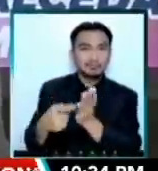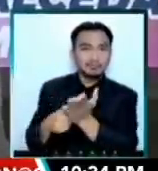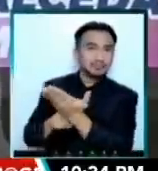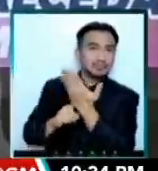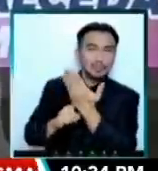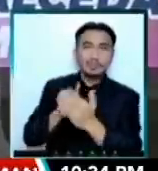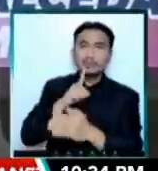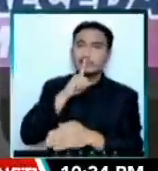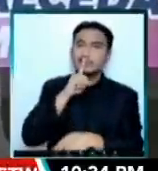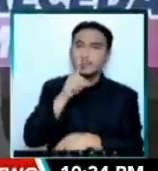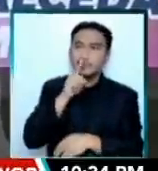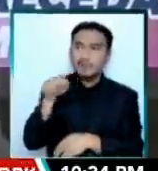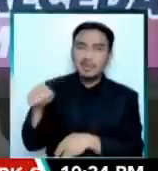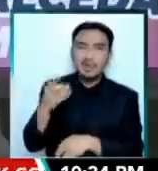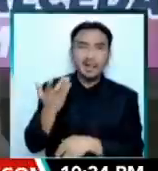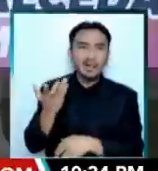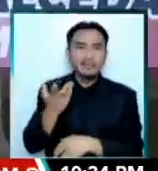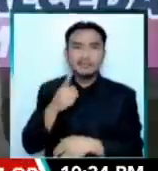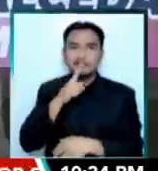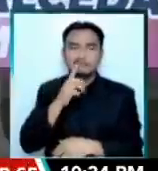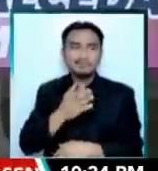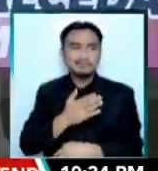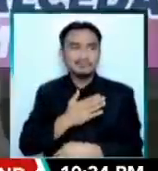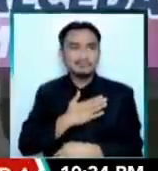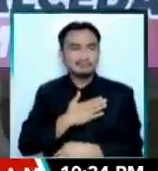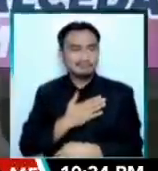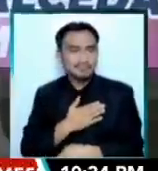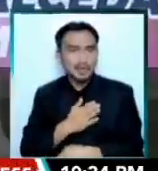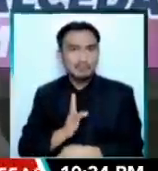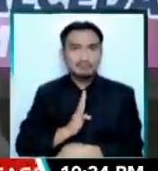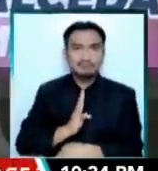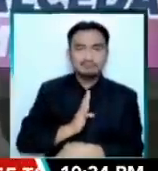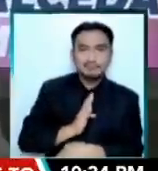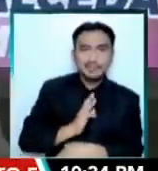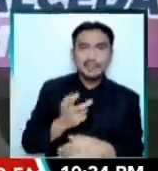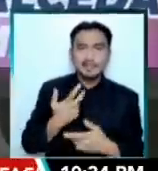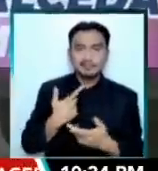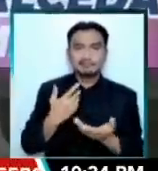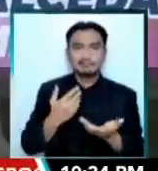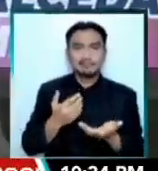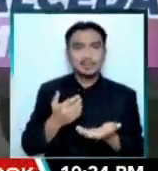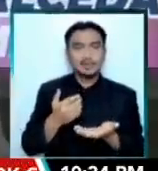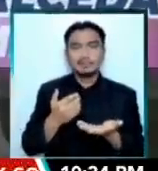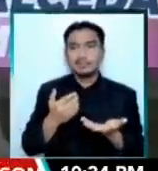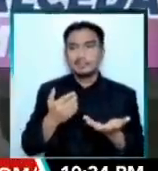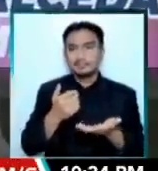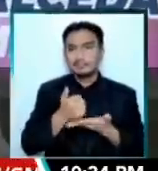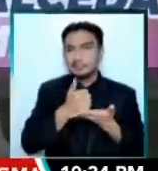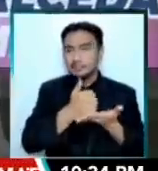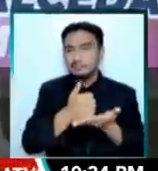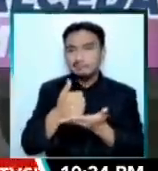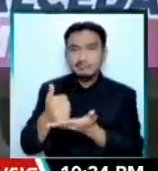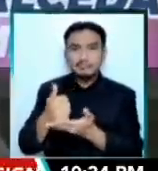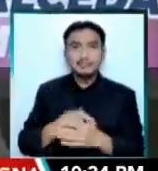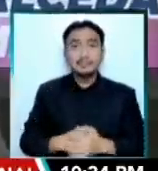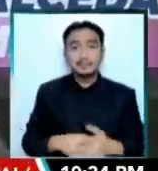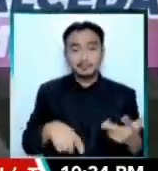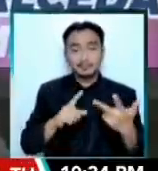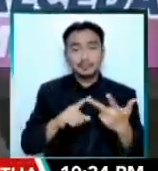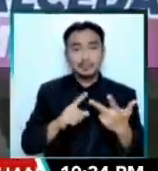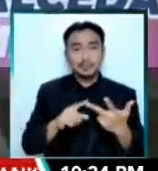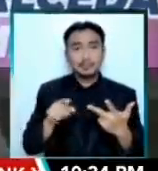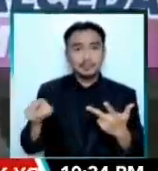of a genuine compassion for the poor. Number three, she has exhibited throughout